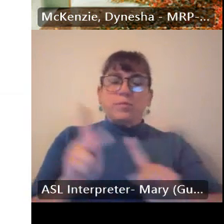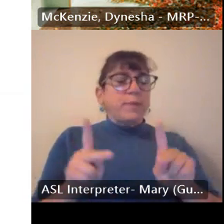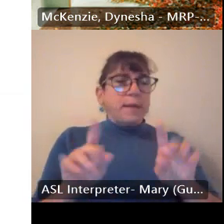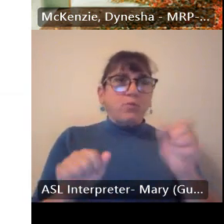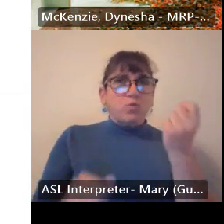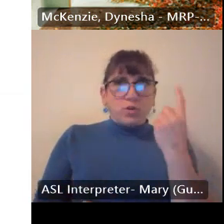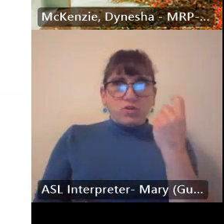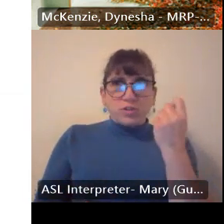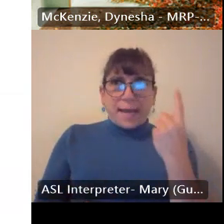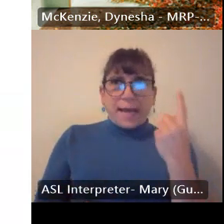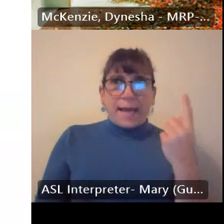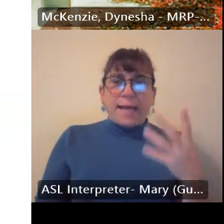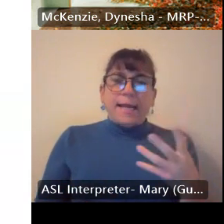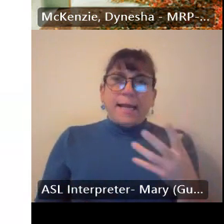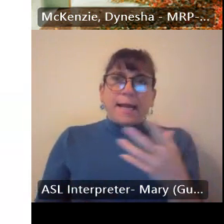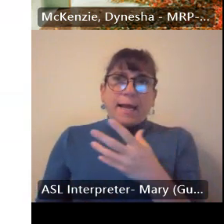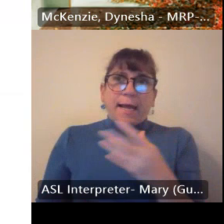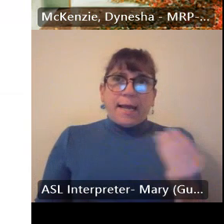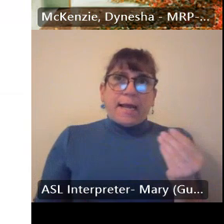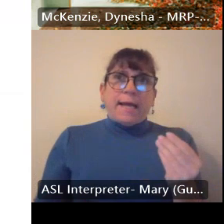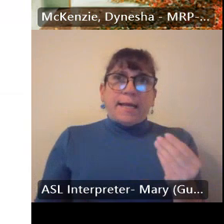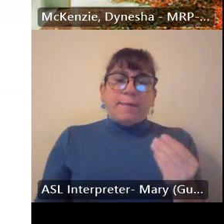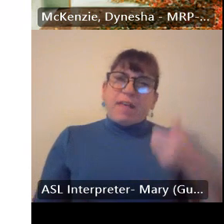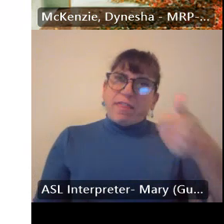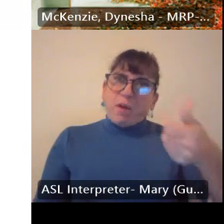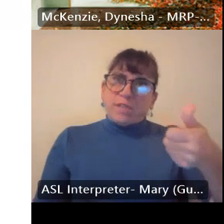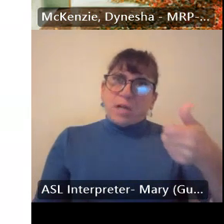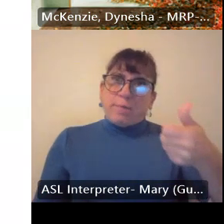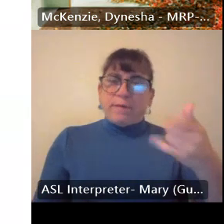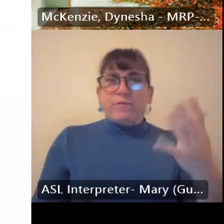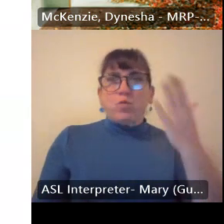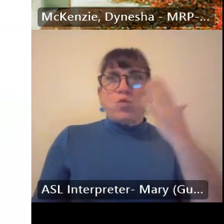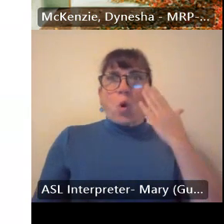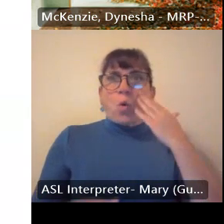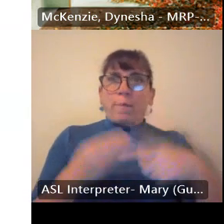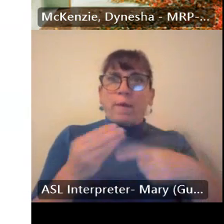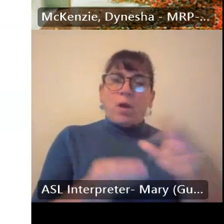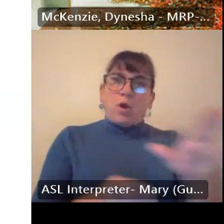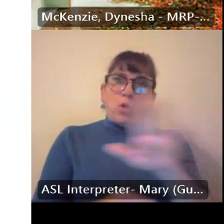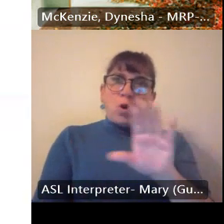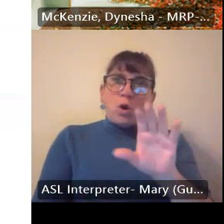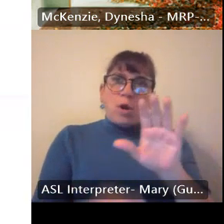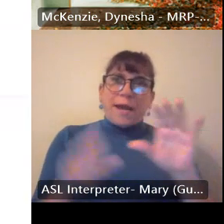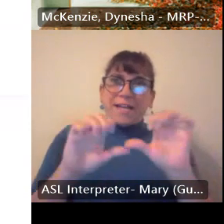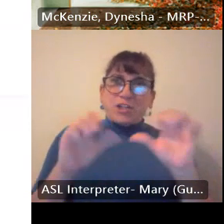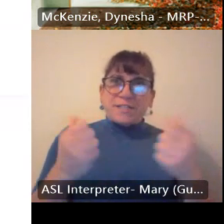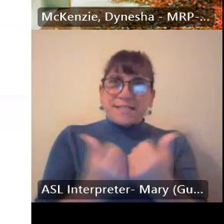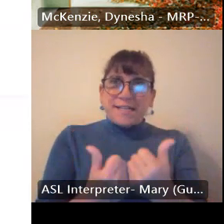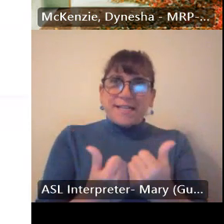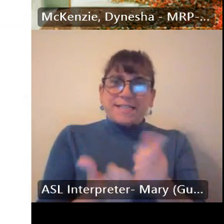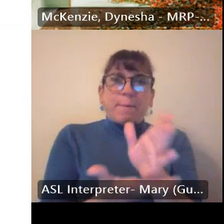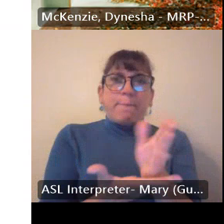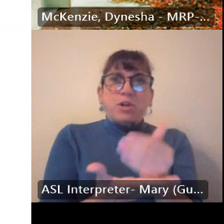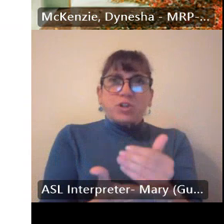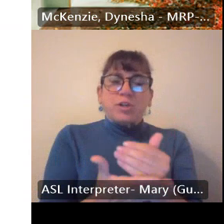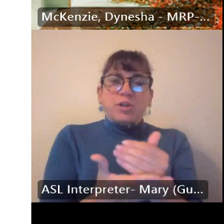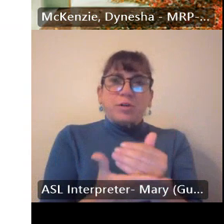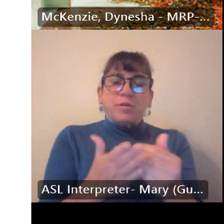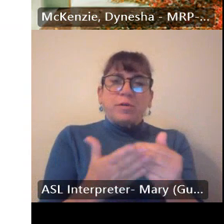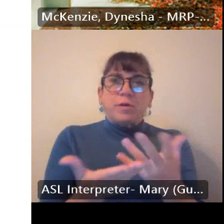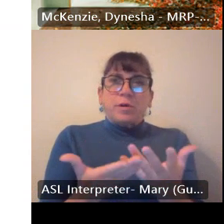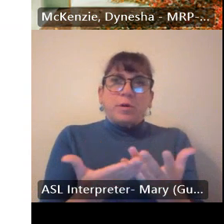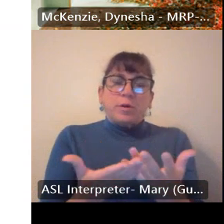it. And give me a thumbs up or reaction if you know about your own agency's budget formulation or execution